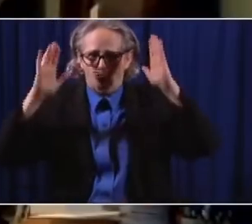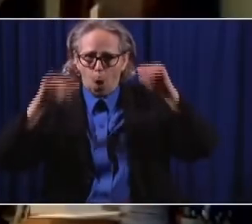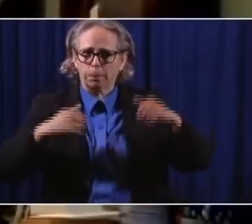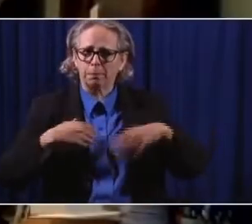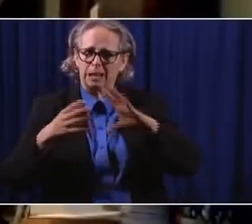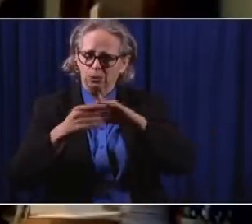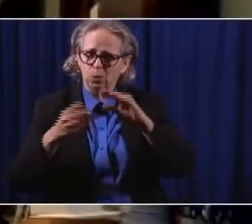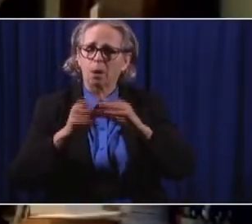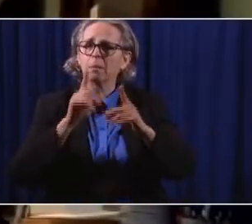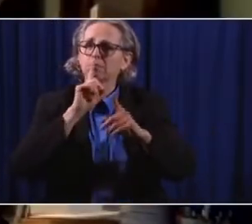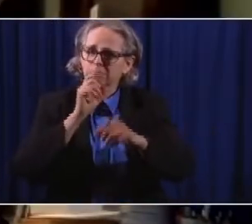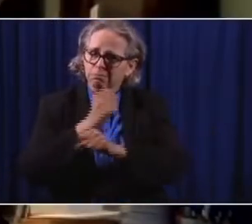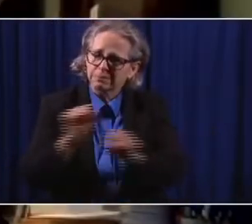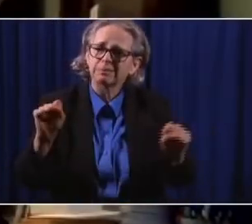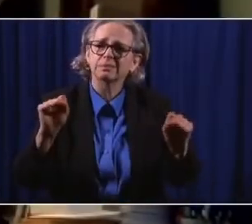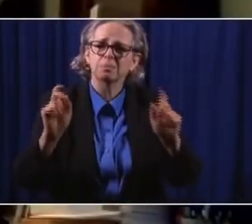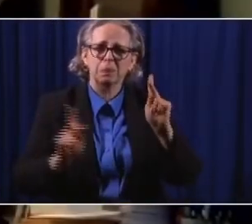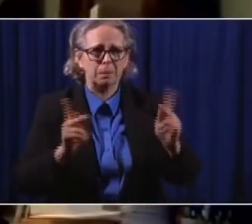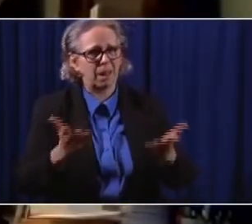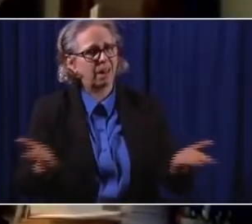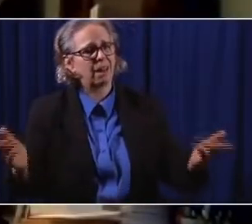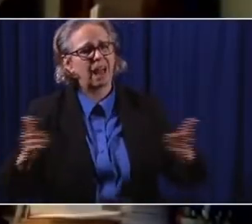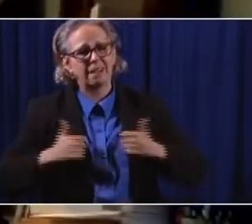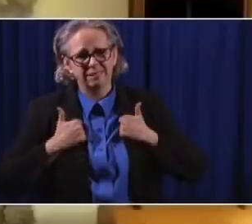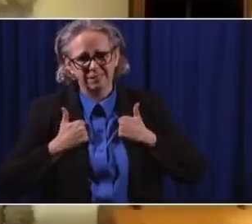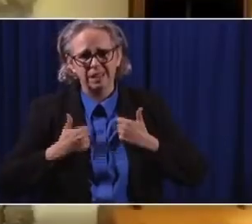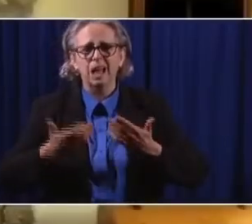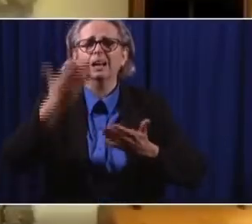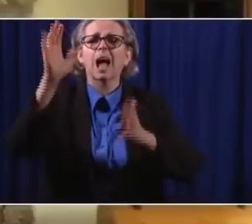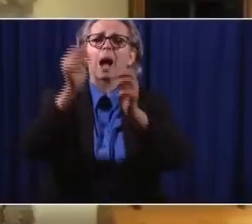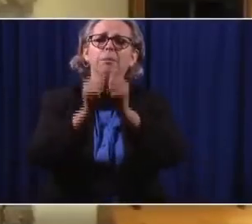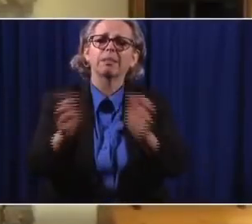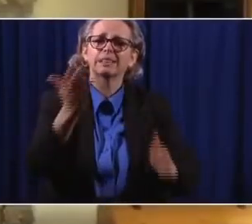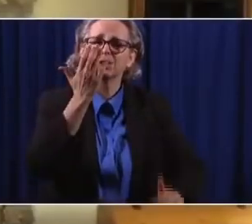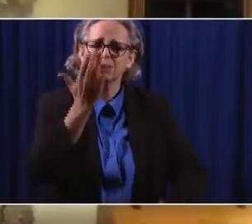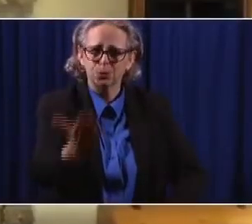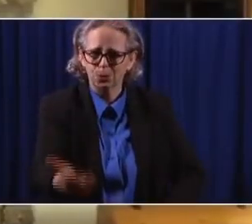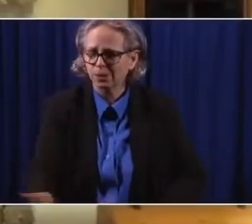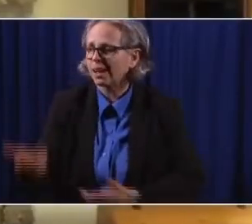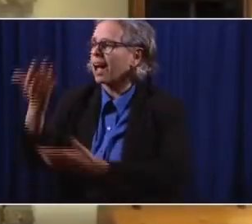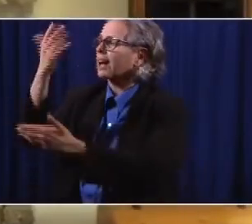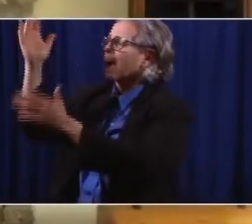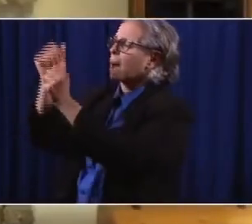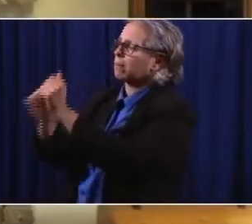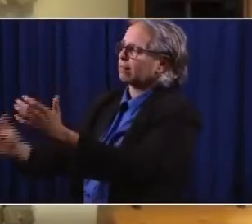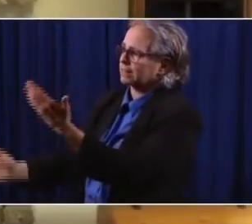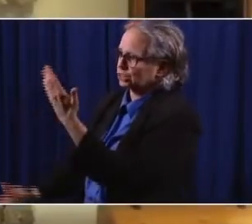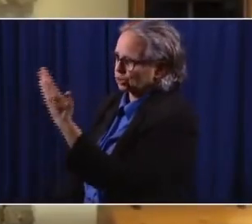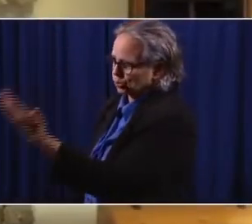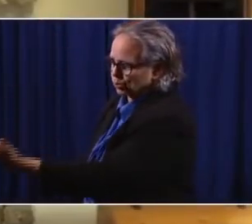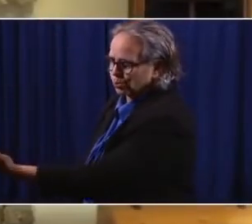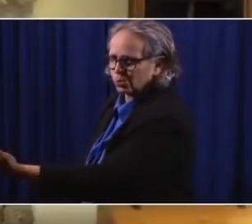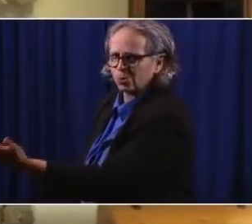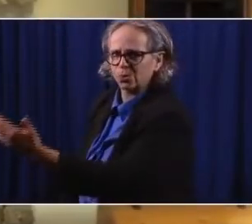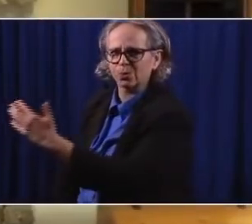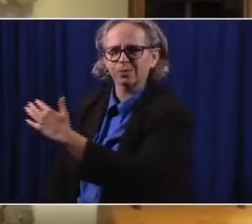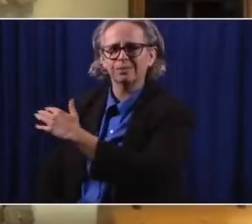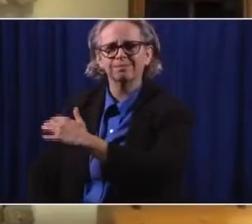and around the country. And God bless you for what you're doing. Thank you. God bless you too. Thank you very much. Thanks, Governor.